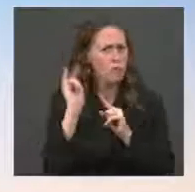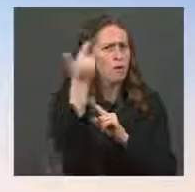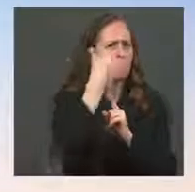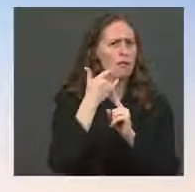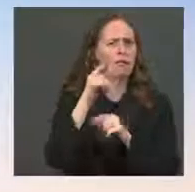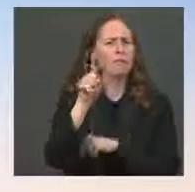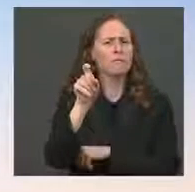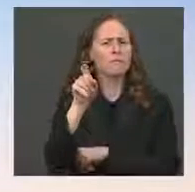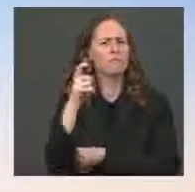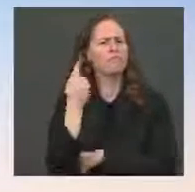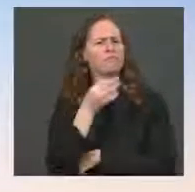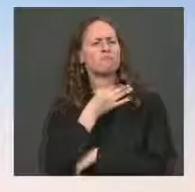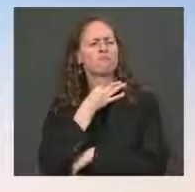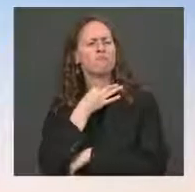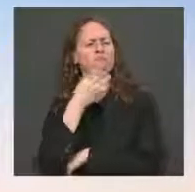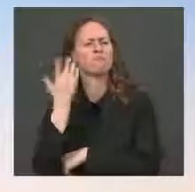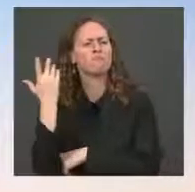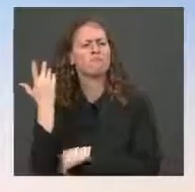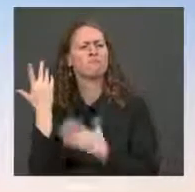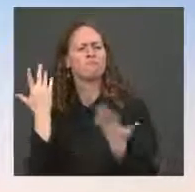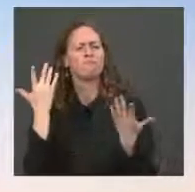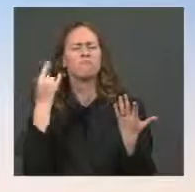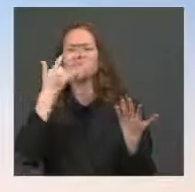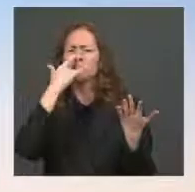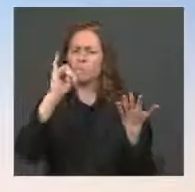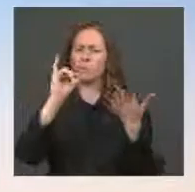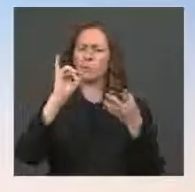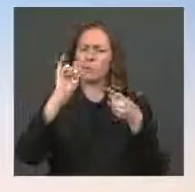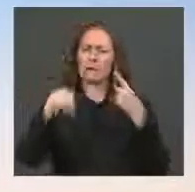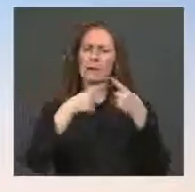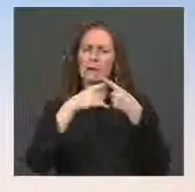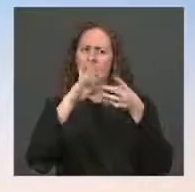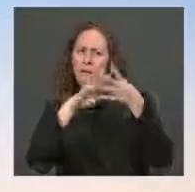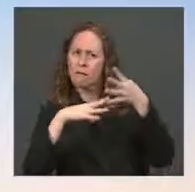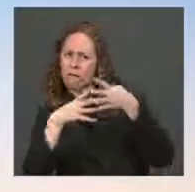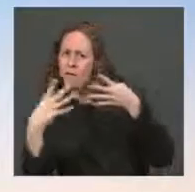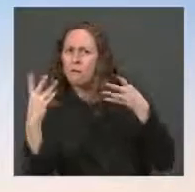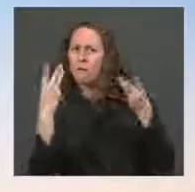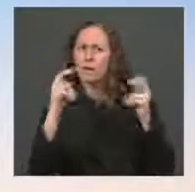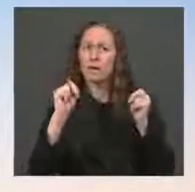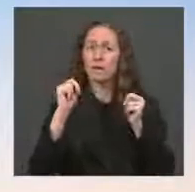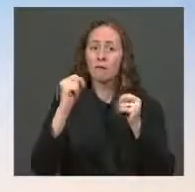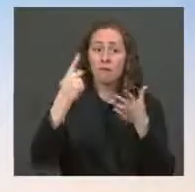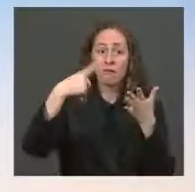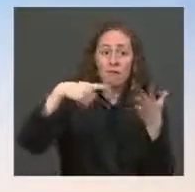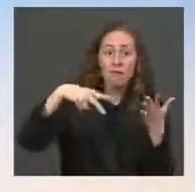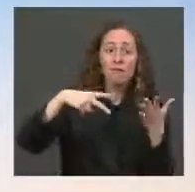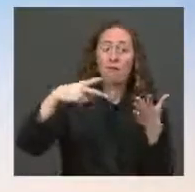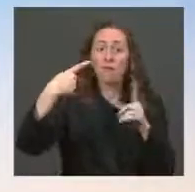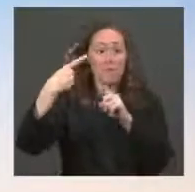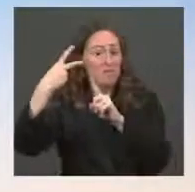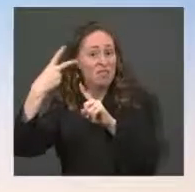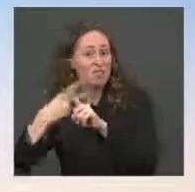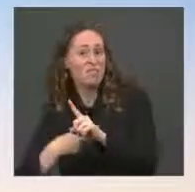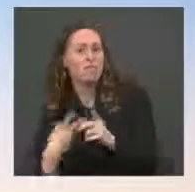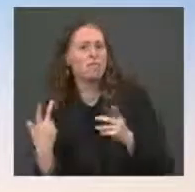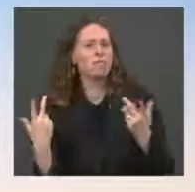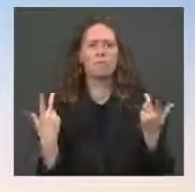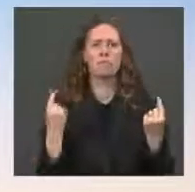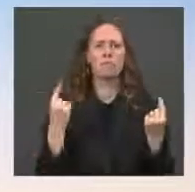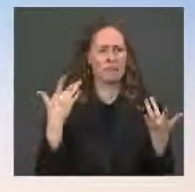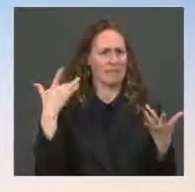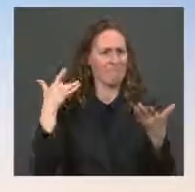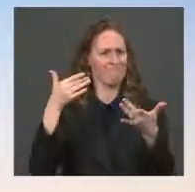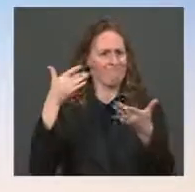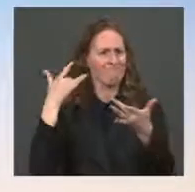time frame that you would imagine for that? Are we talking about weeks here? Are we talking about months before the holidays that are coming up?